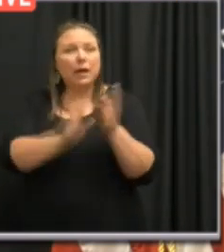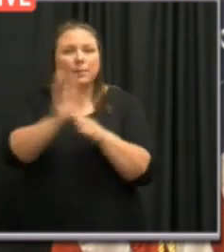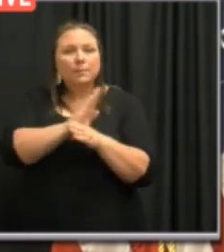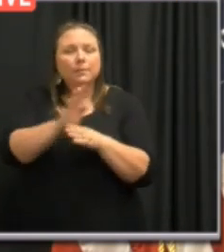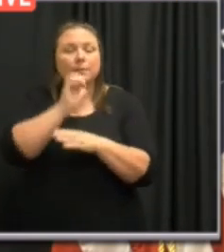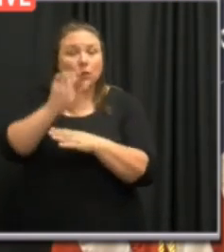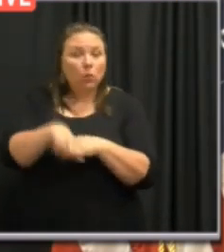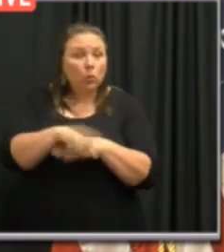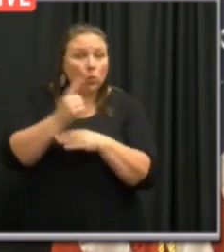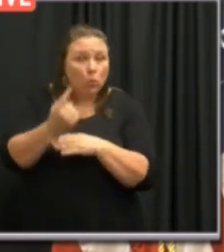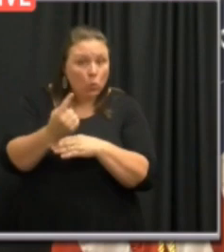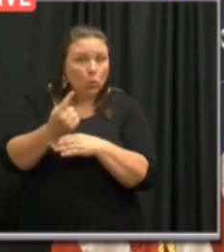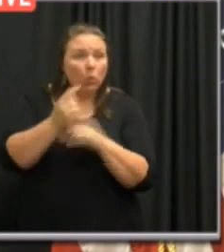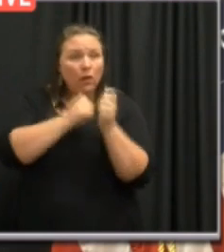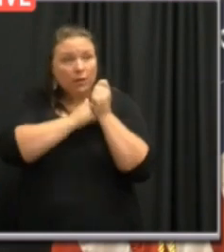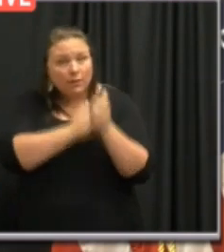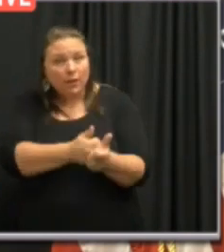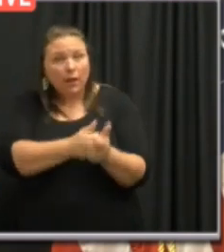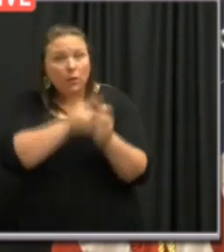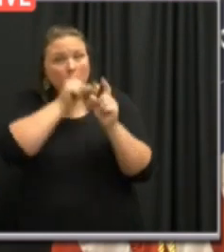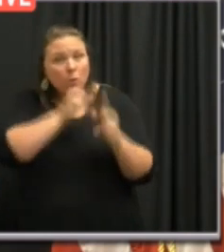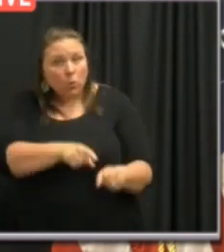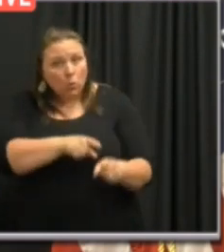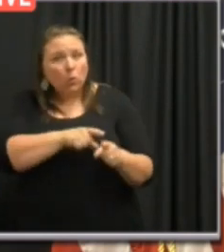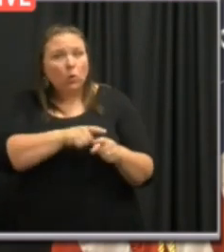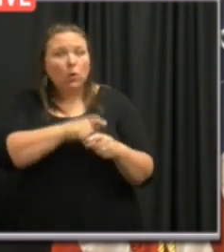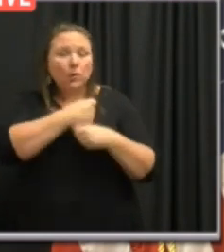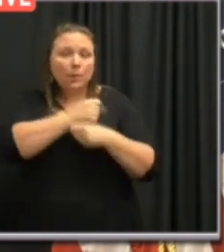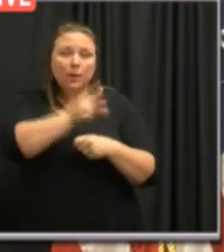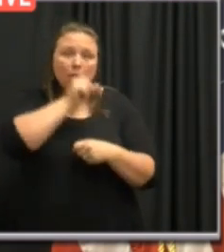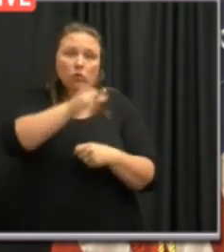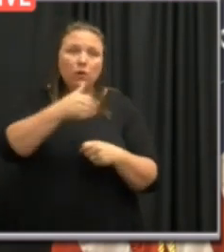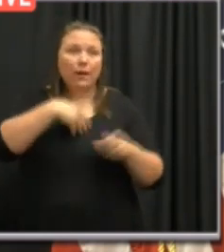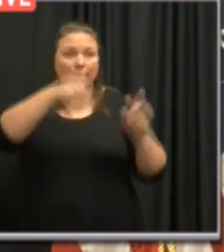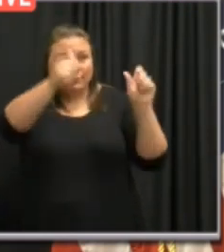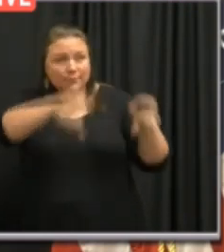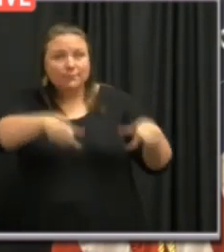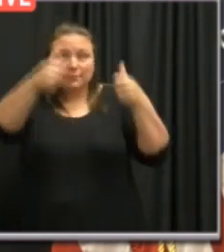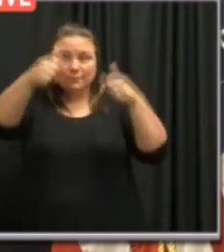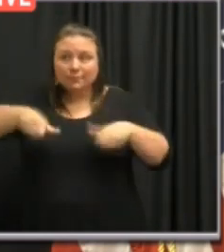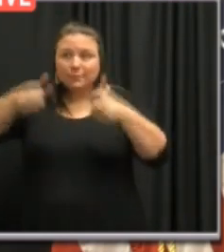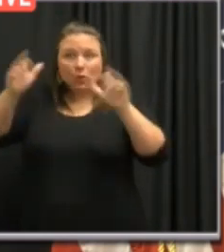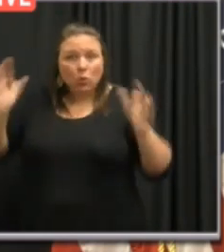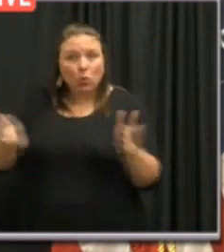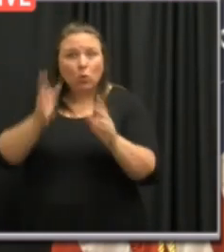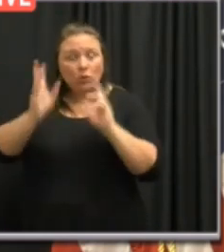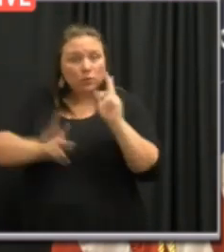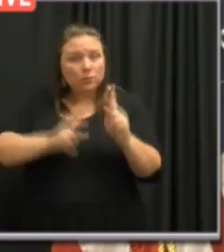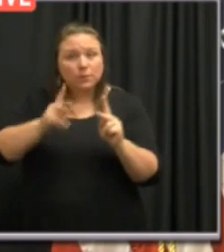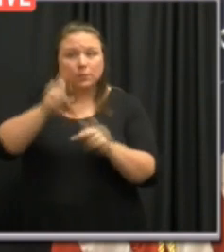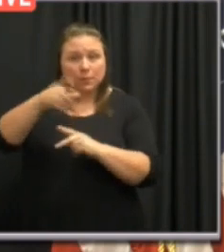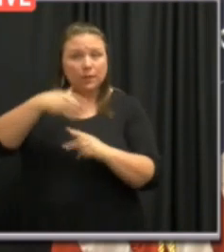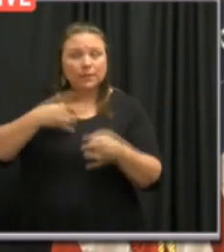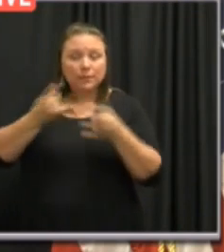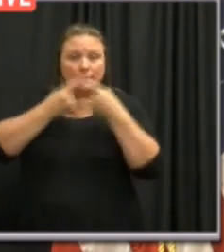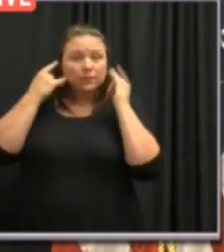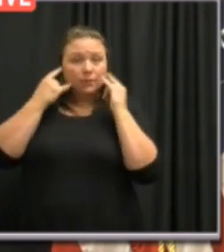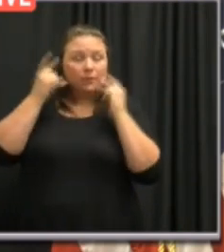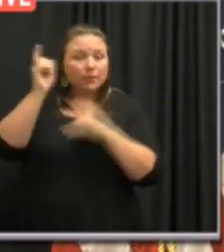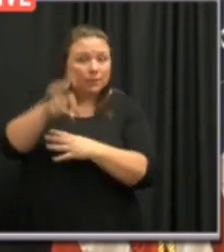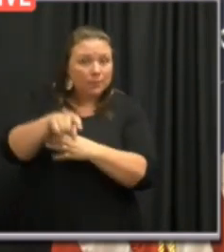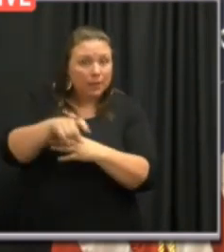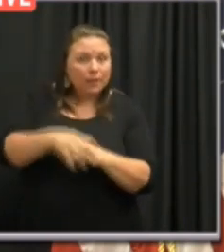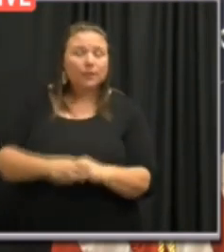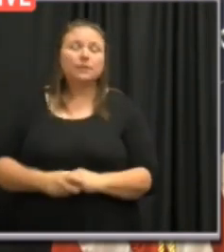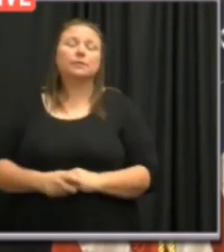only are following the order to have the signage to encourage everyone to wear cloth face masks and